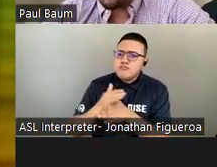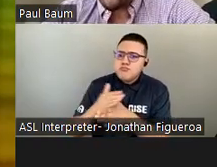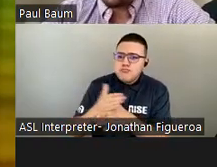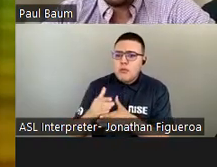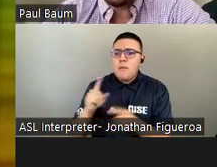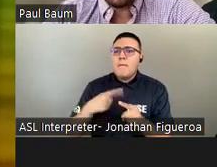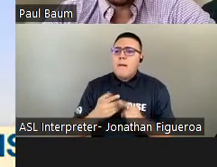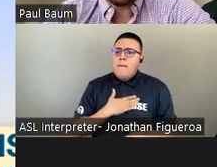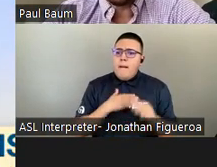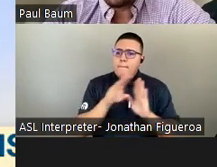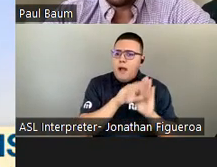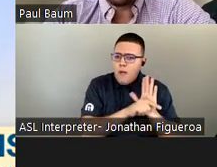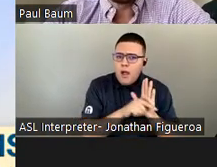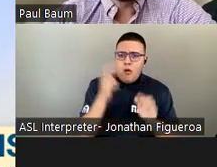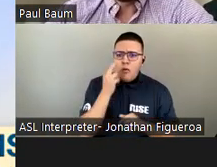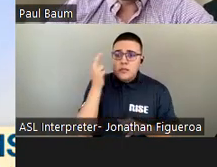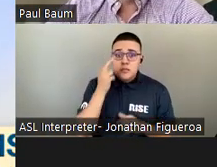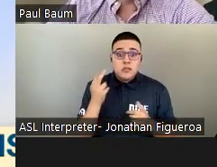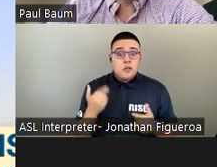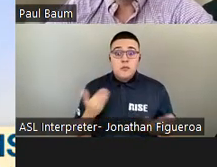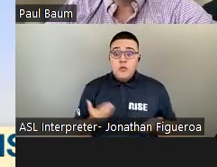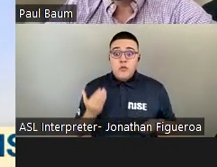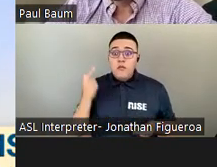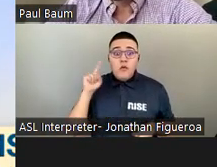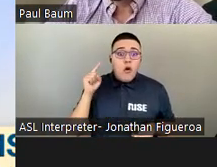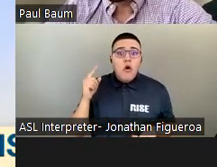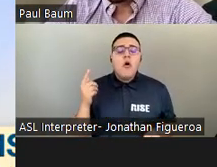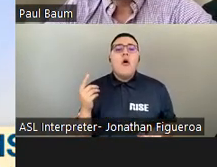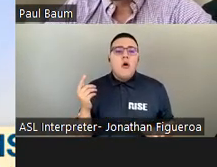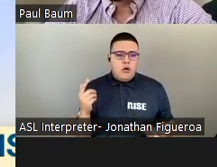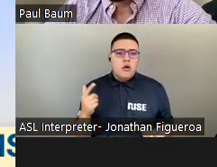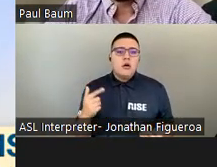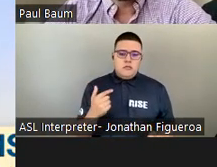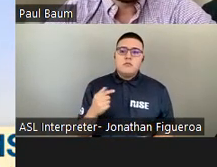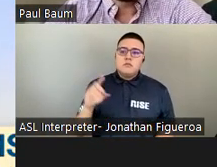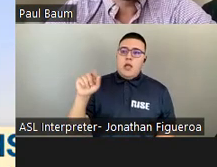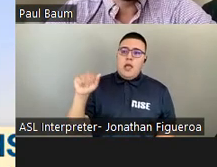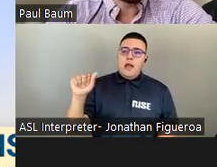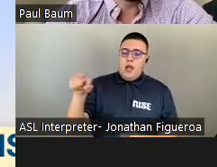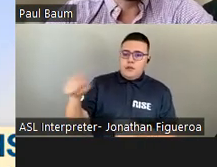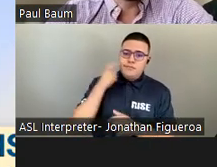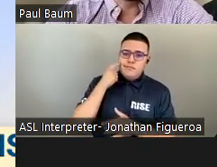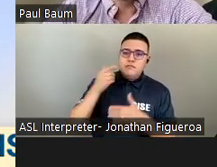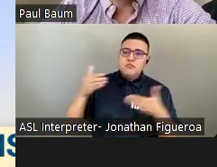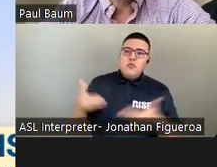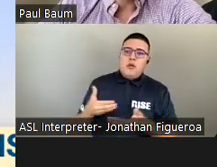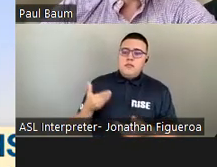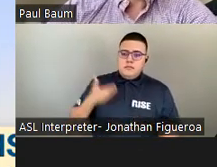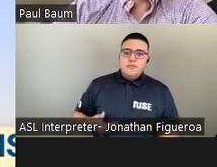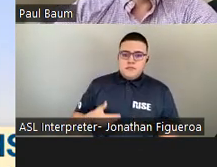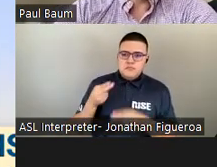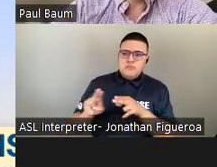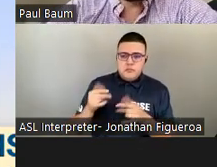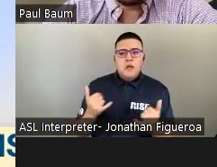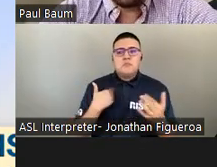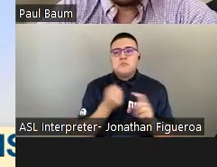my background, the reason I'm here. So as Diana gave a brief introduction, I